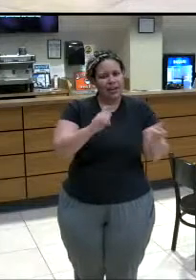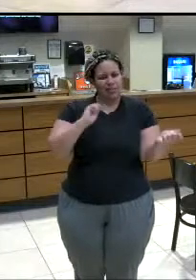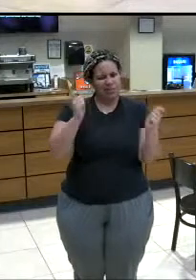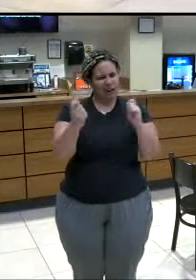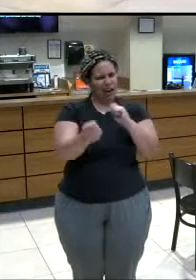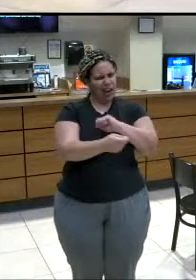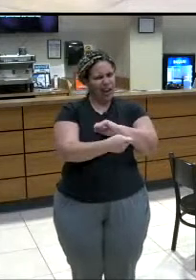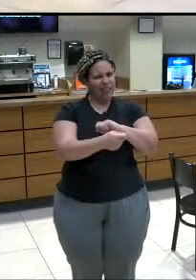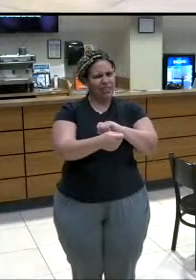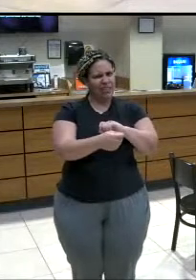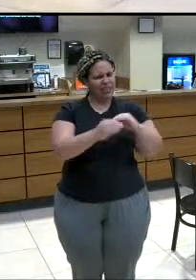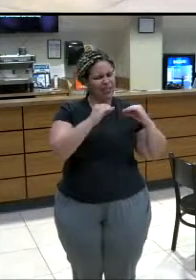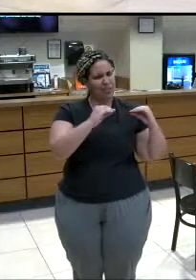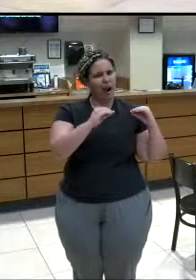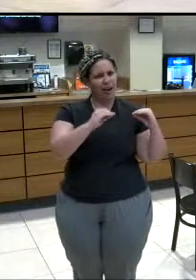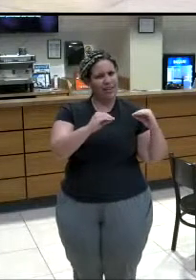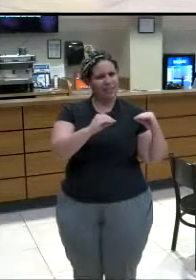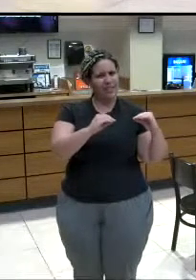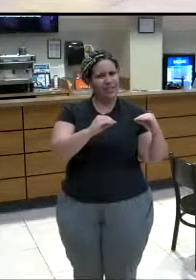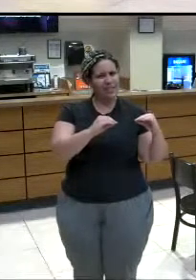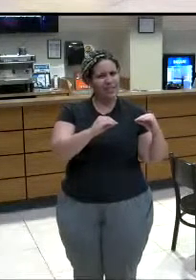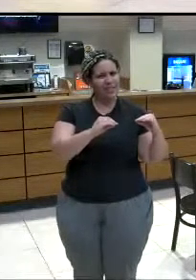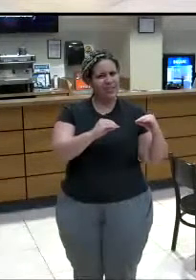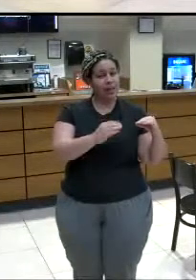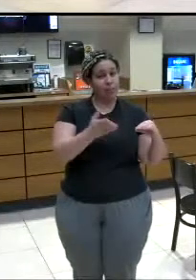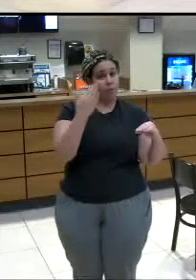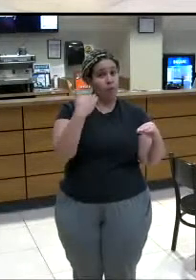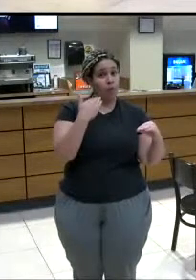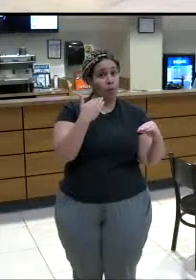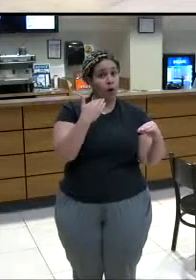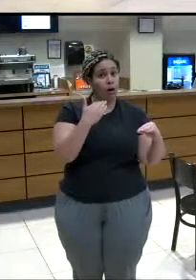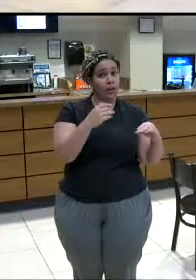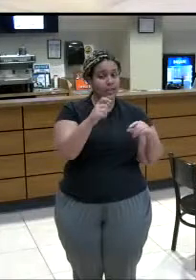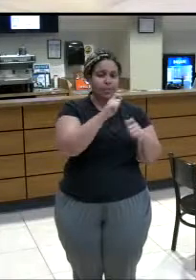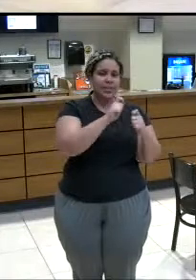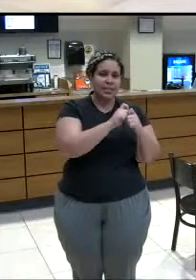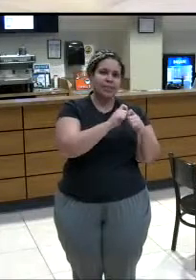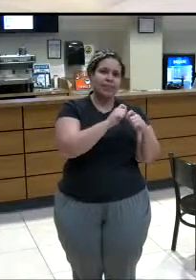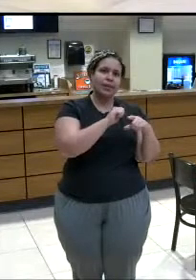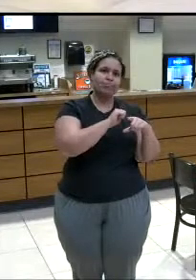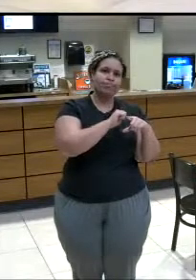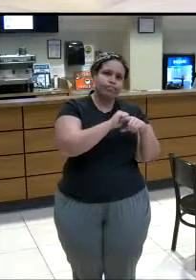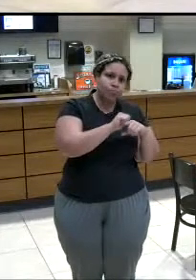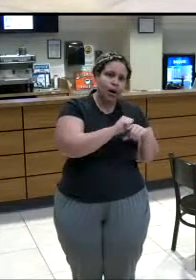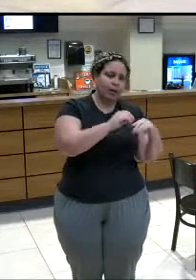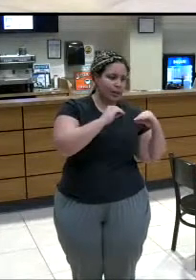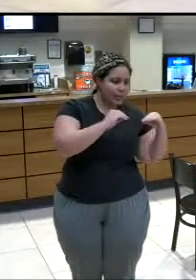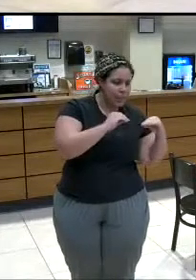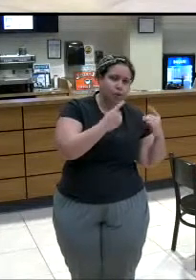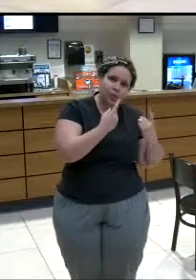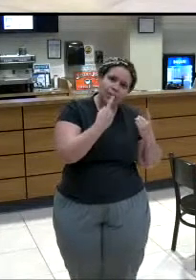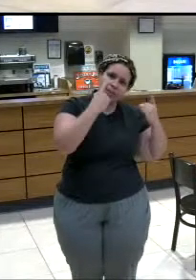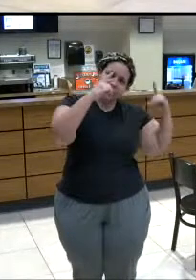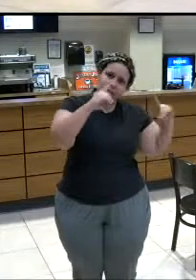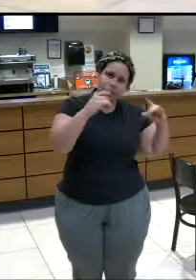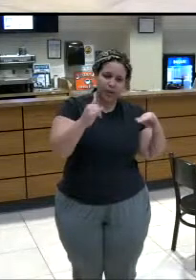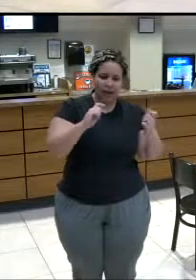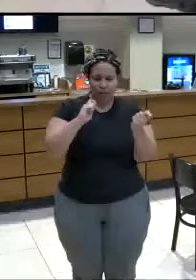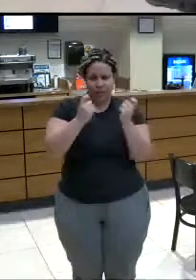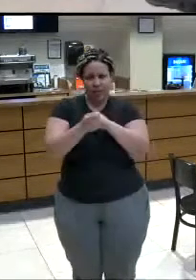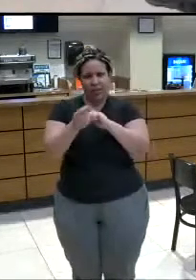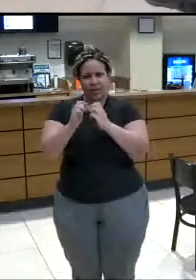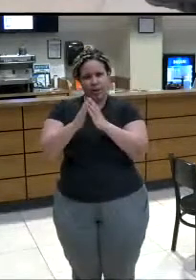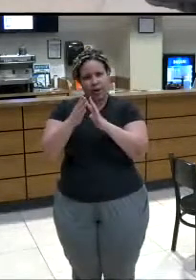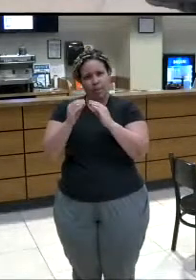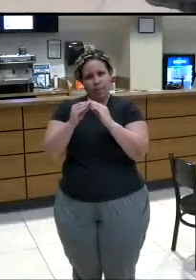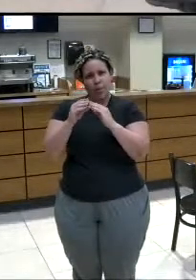it successful in the beginning, and it's become a title more than a true peer practice. That's interesting.